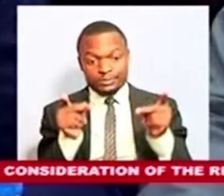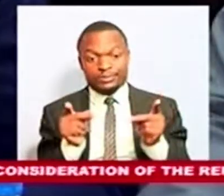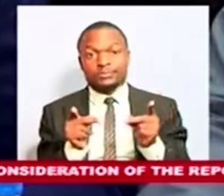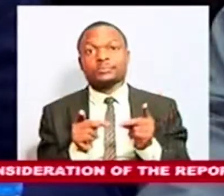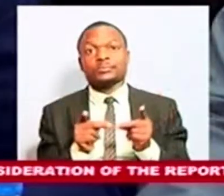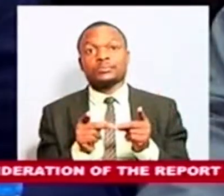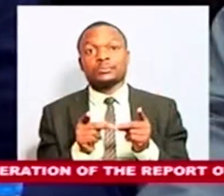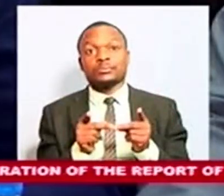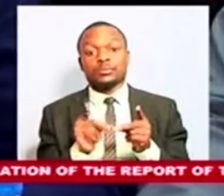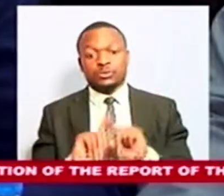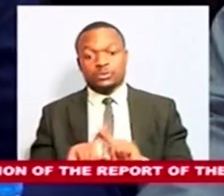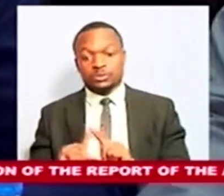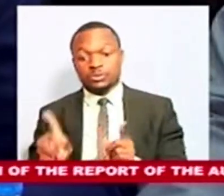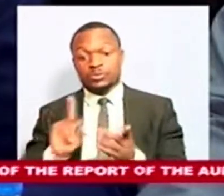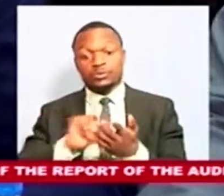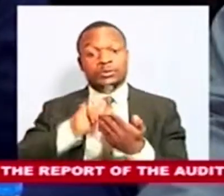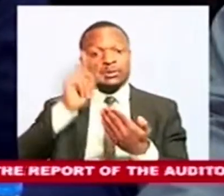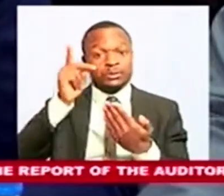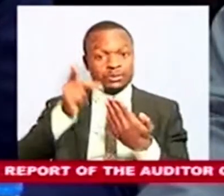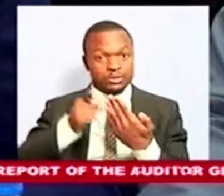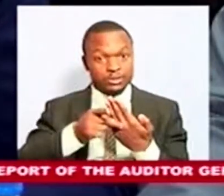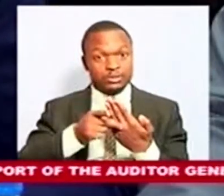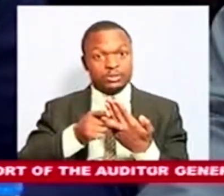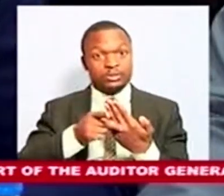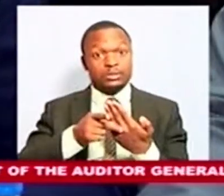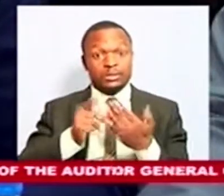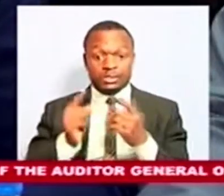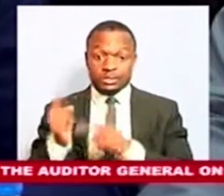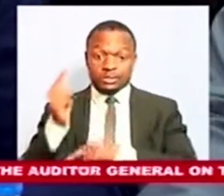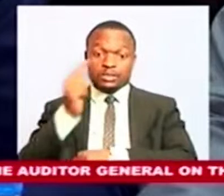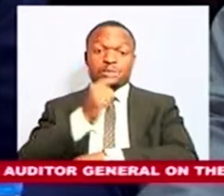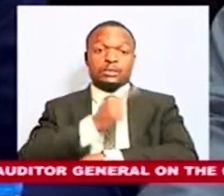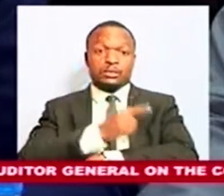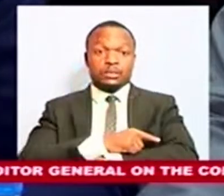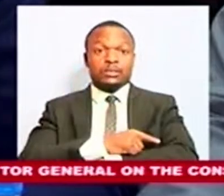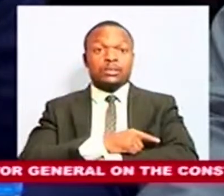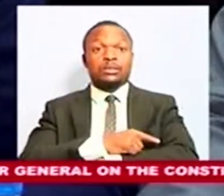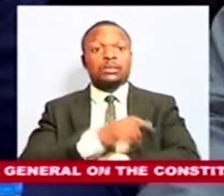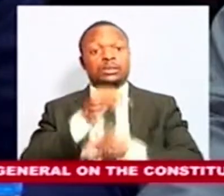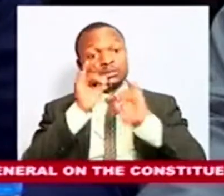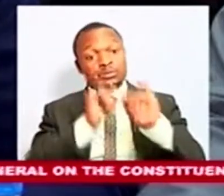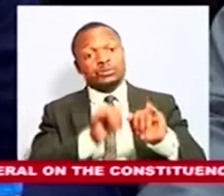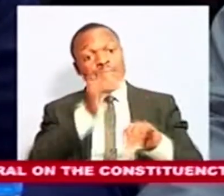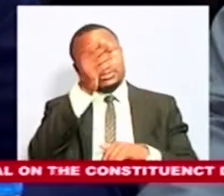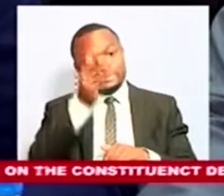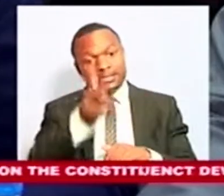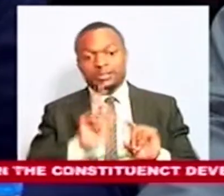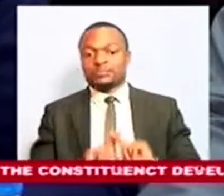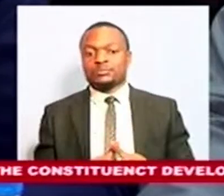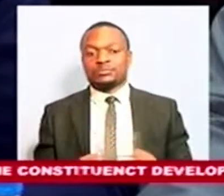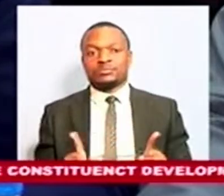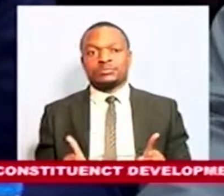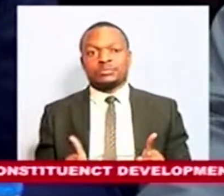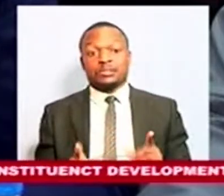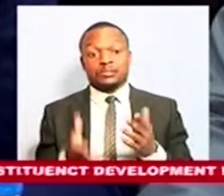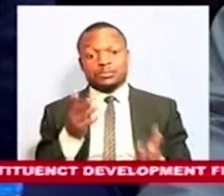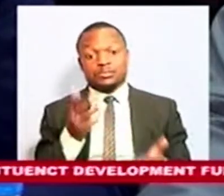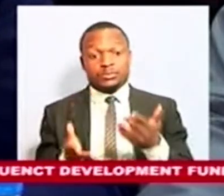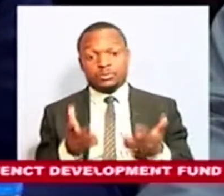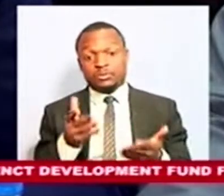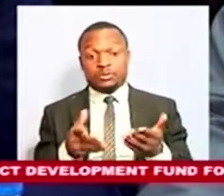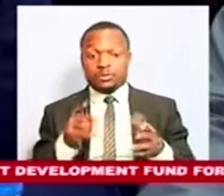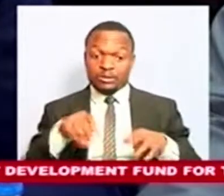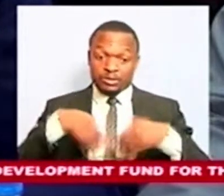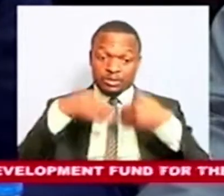on different programs. And also the days they will spend there also differs. So you find that maybe the one who is paid